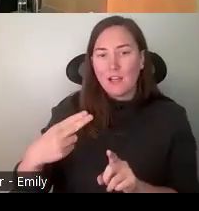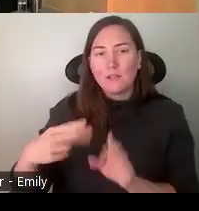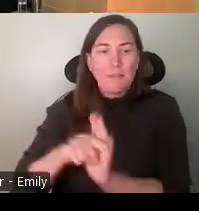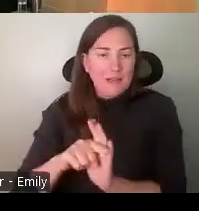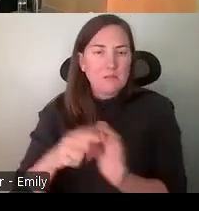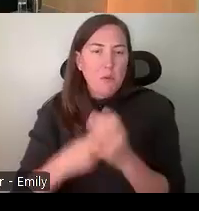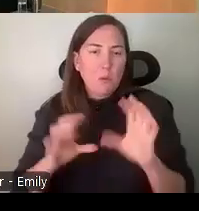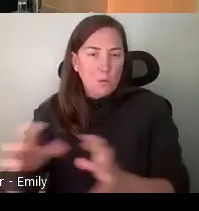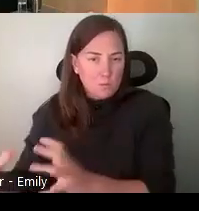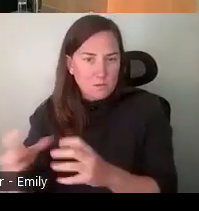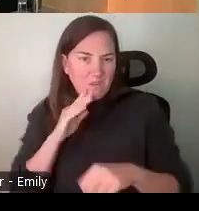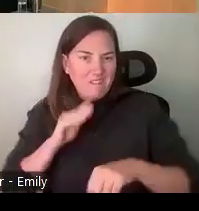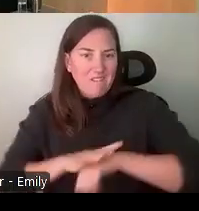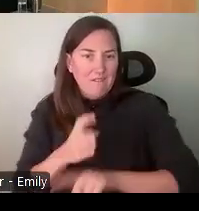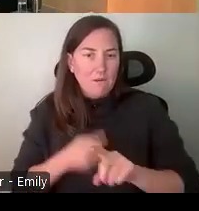groups.